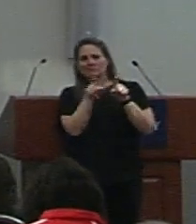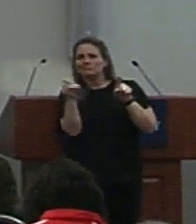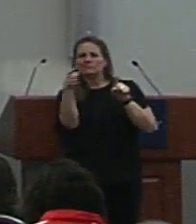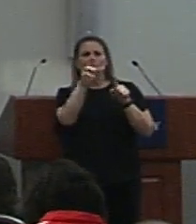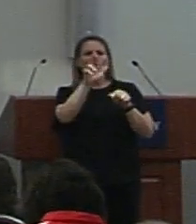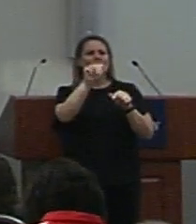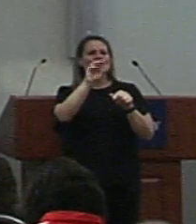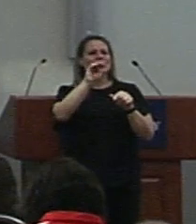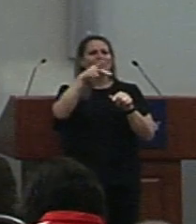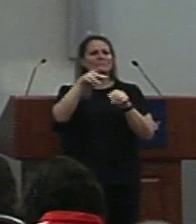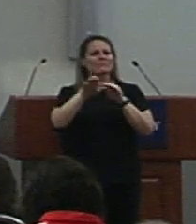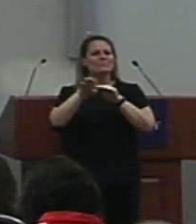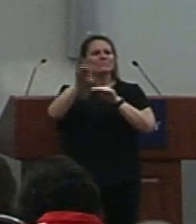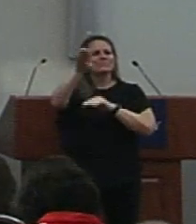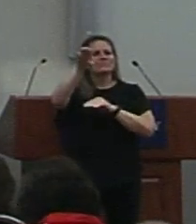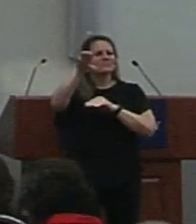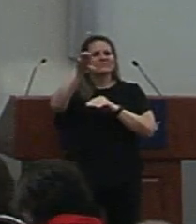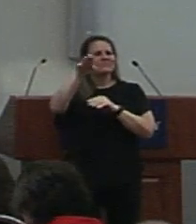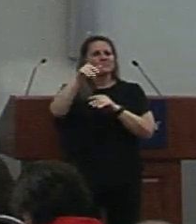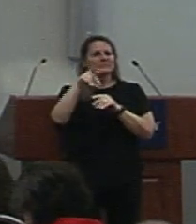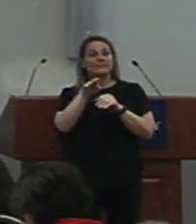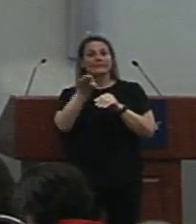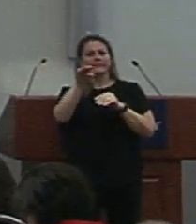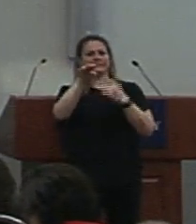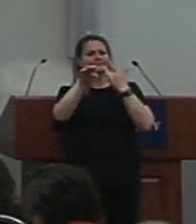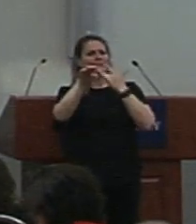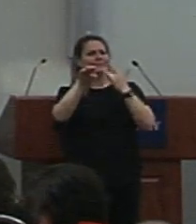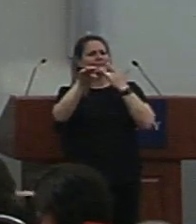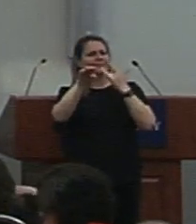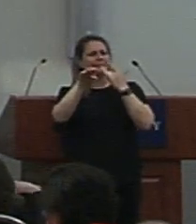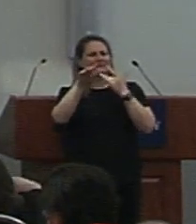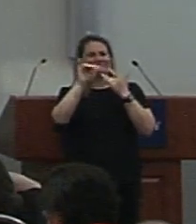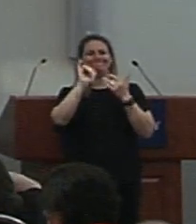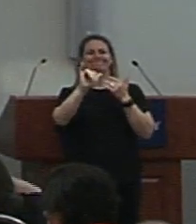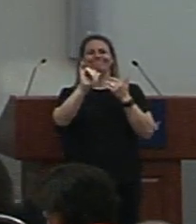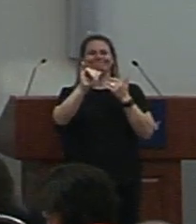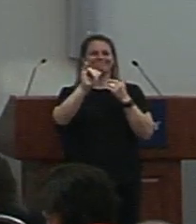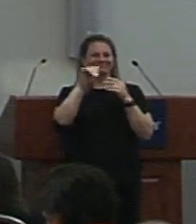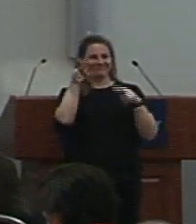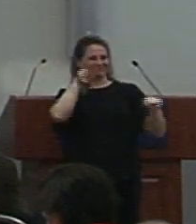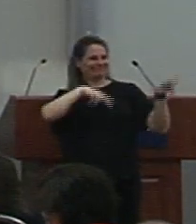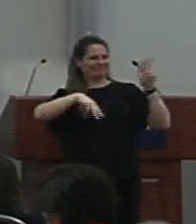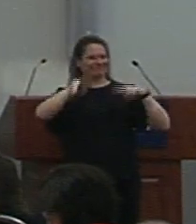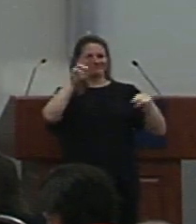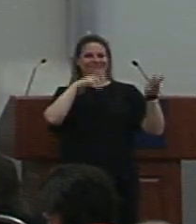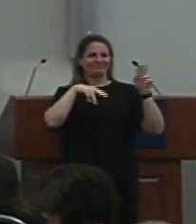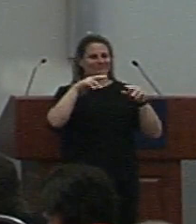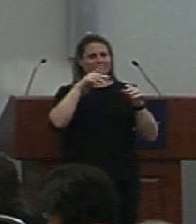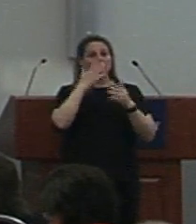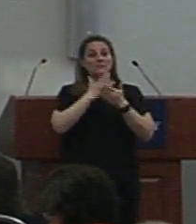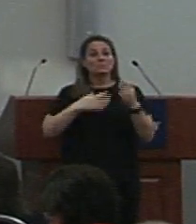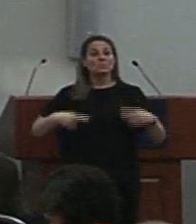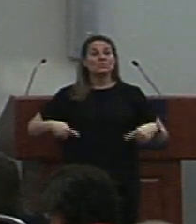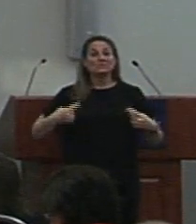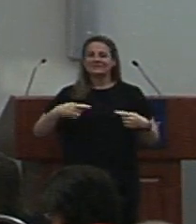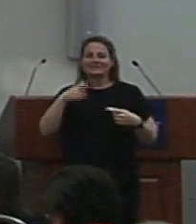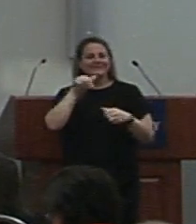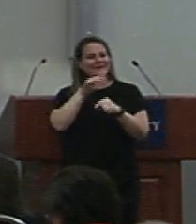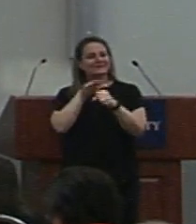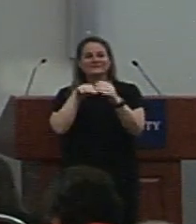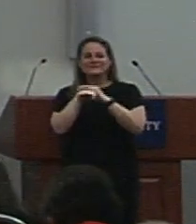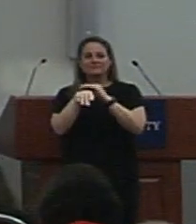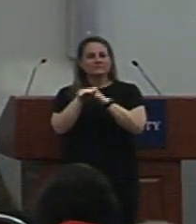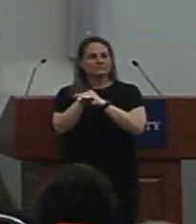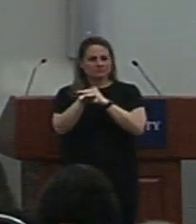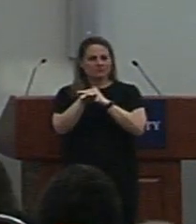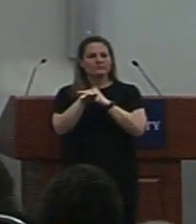the lift, and the lift goes up the stairs vertically. I'm sorry, it goes along the stair rail. But we got a grant from the Mass Office on Disability,